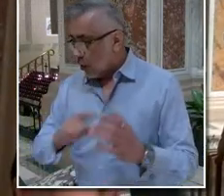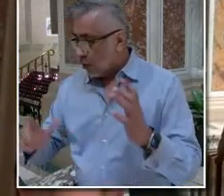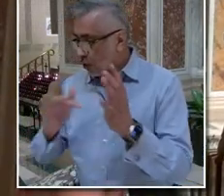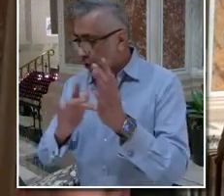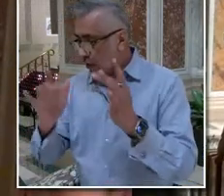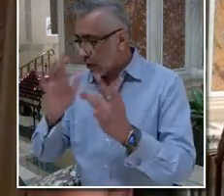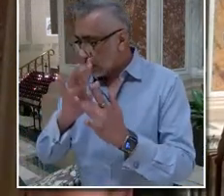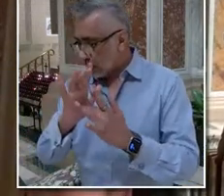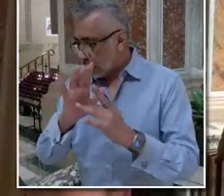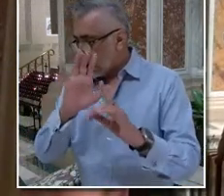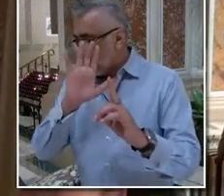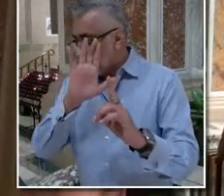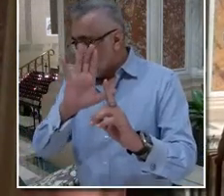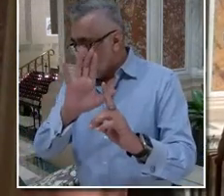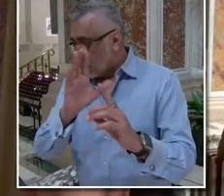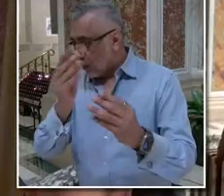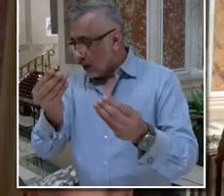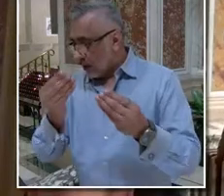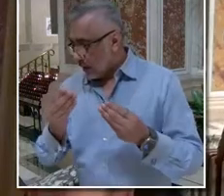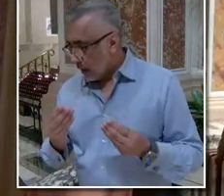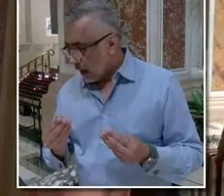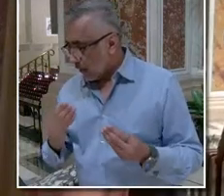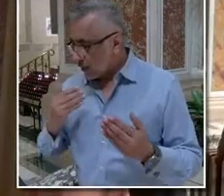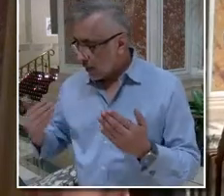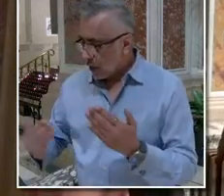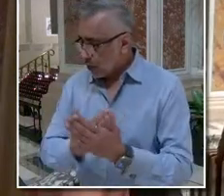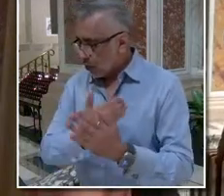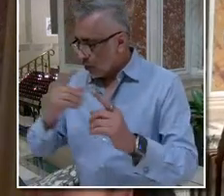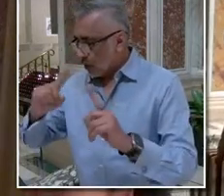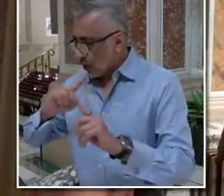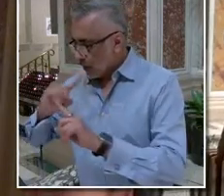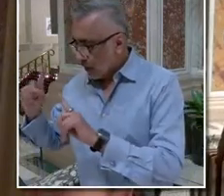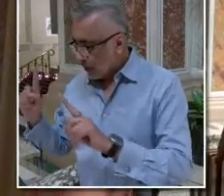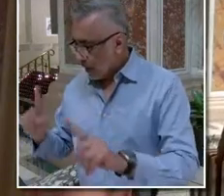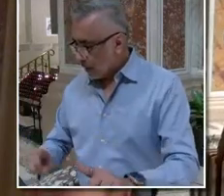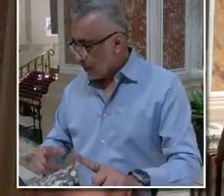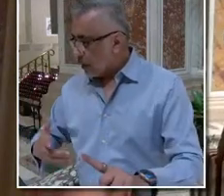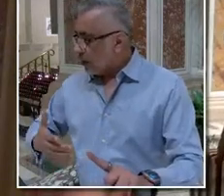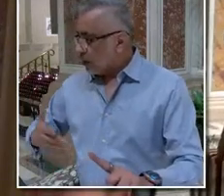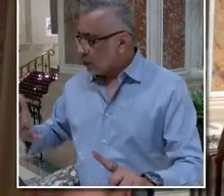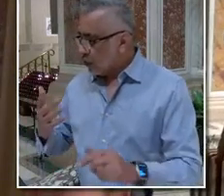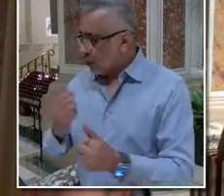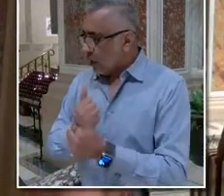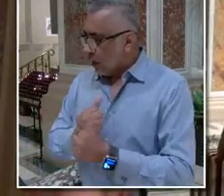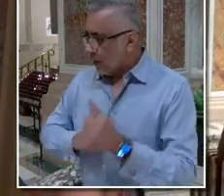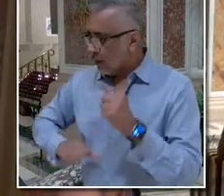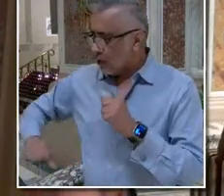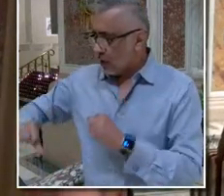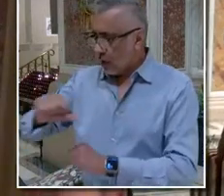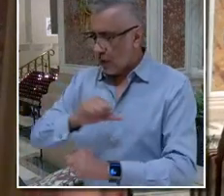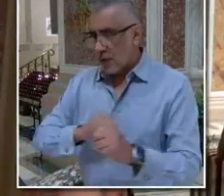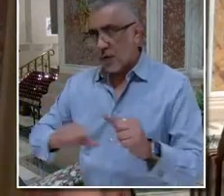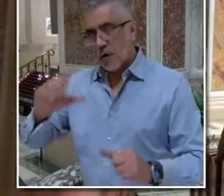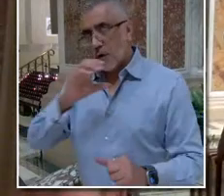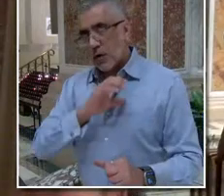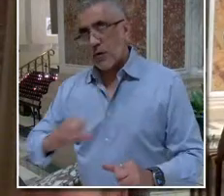Lord Jesus, you give us a new commandment to love one another.